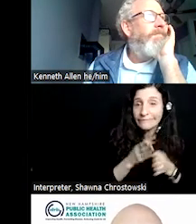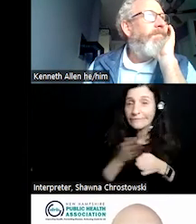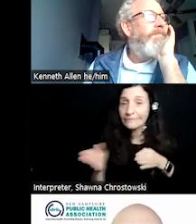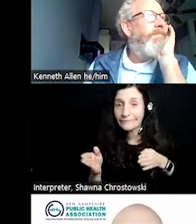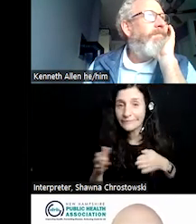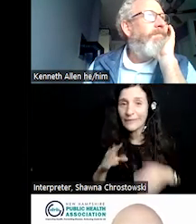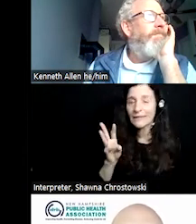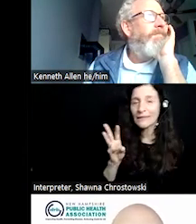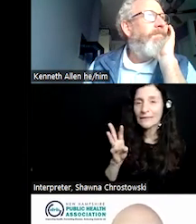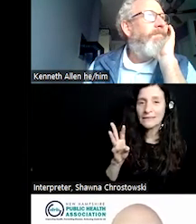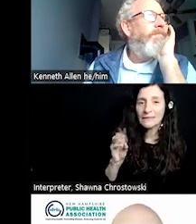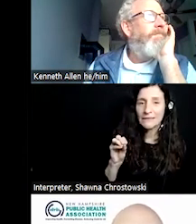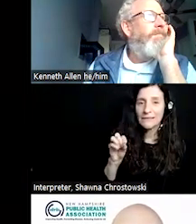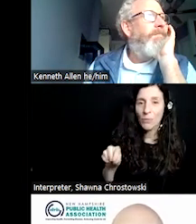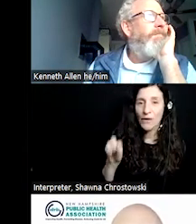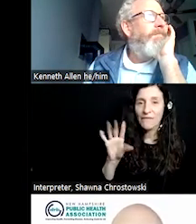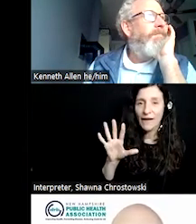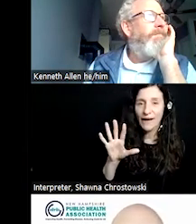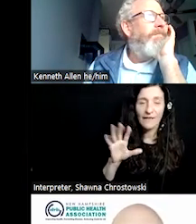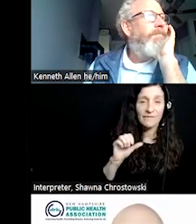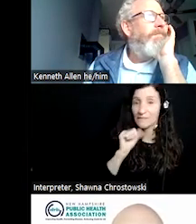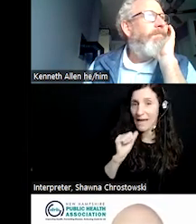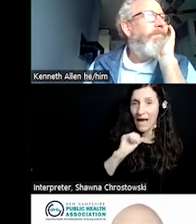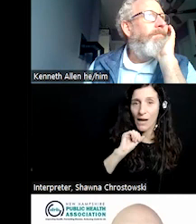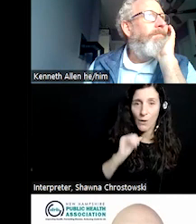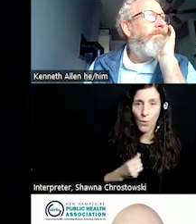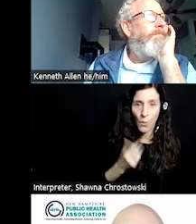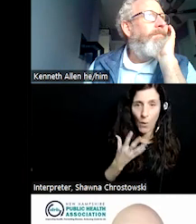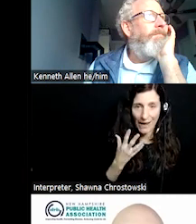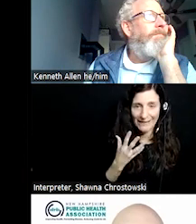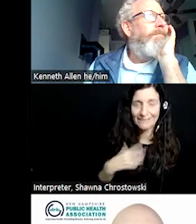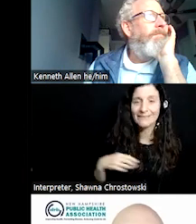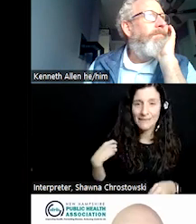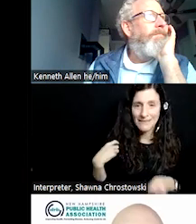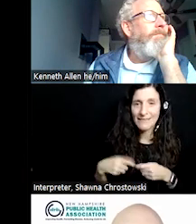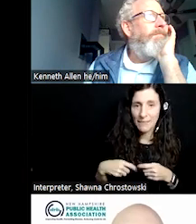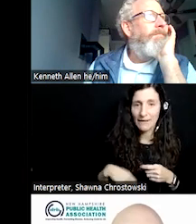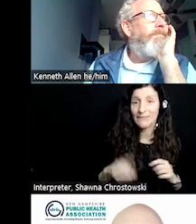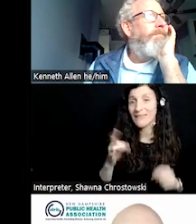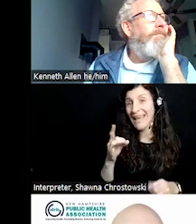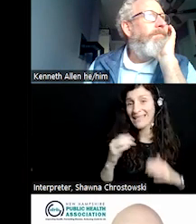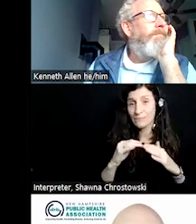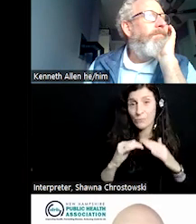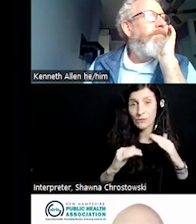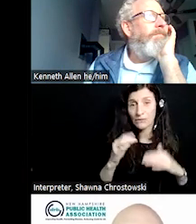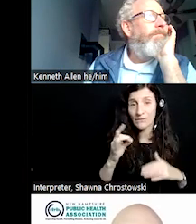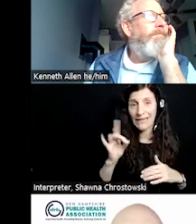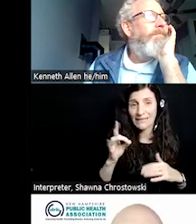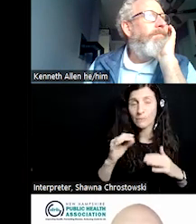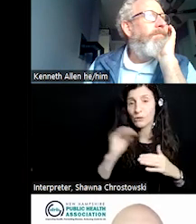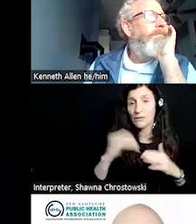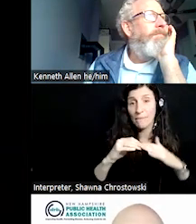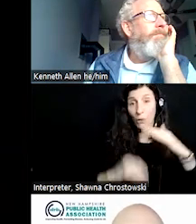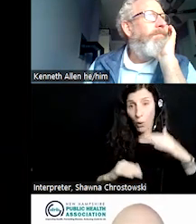64.5% identifying as non-white Hispanics. We have 18% living below the poverty level, large numbers of